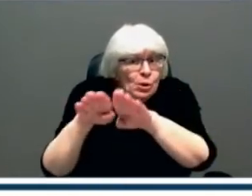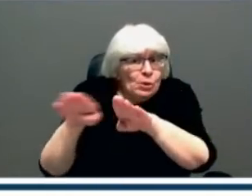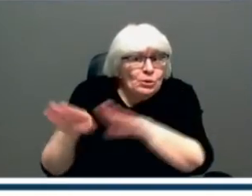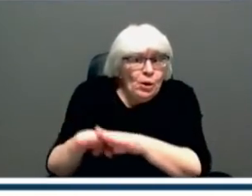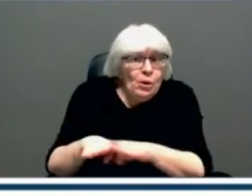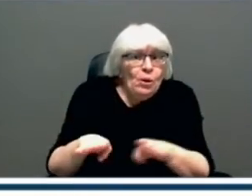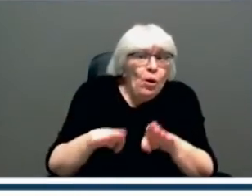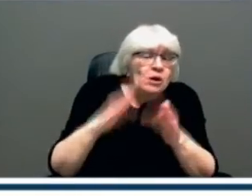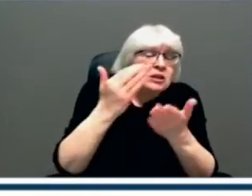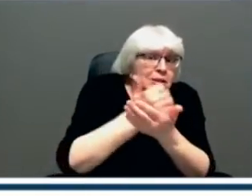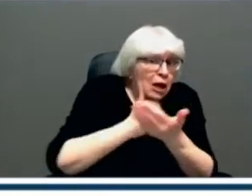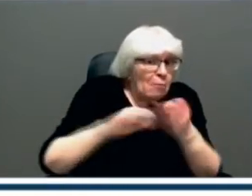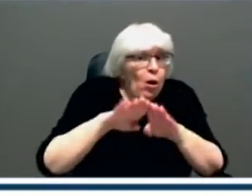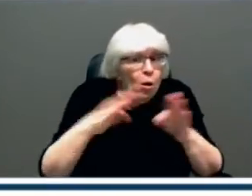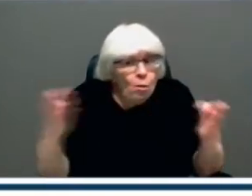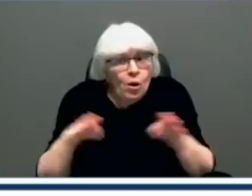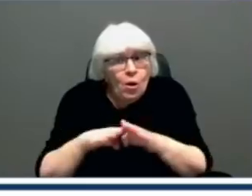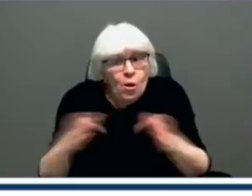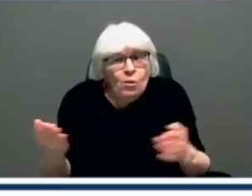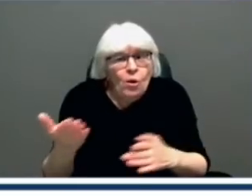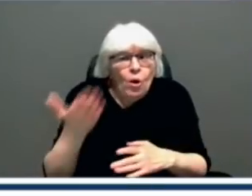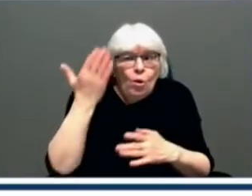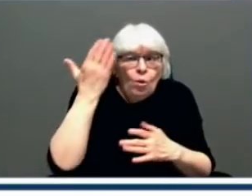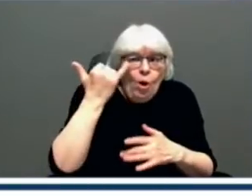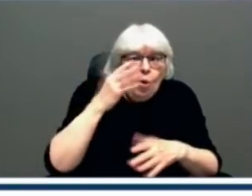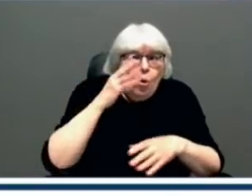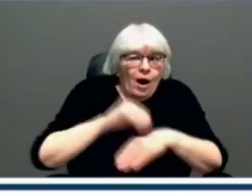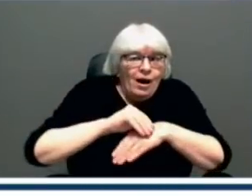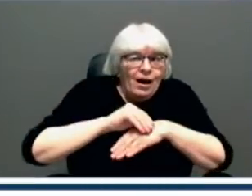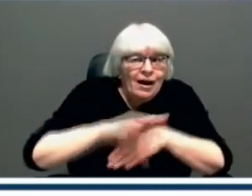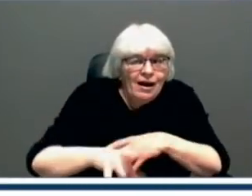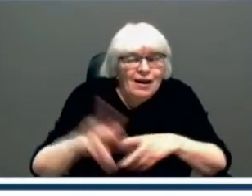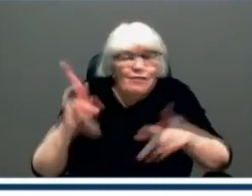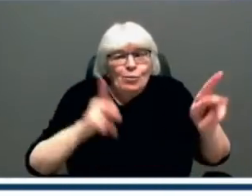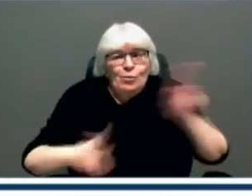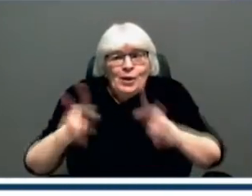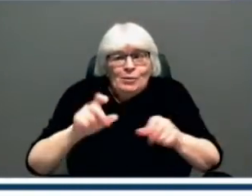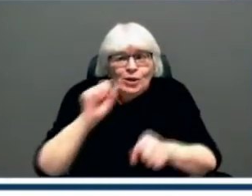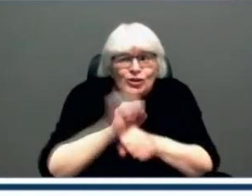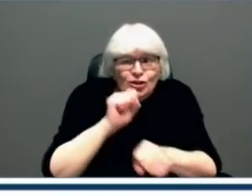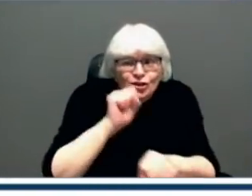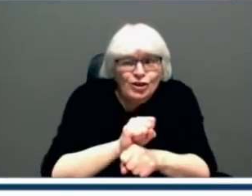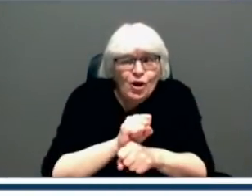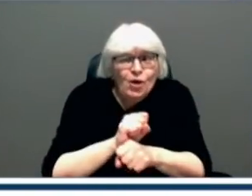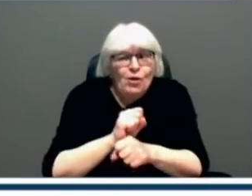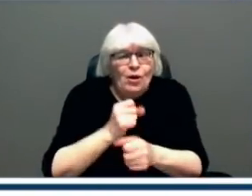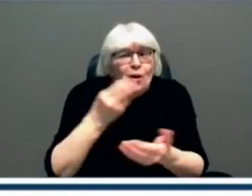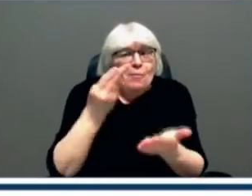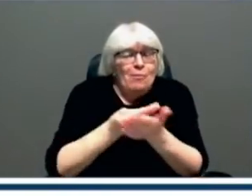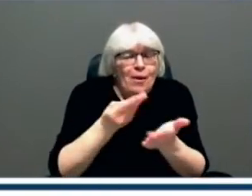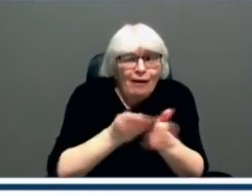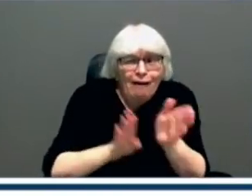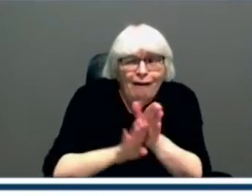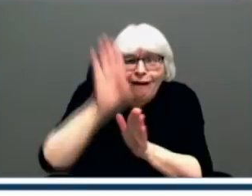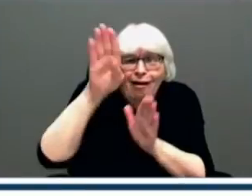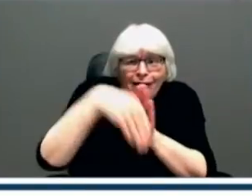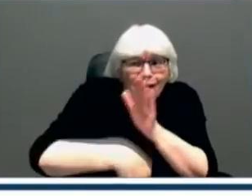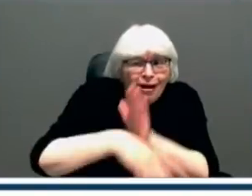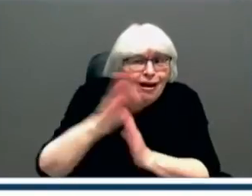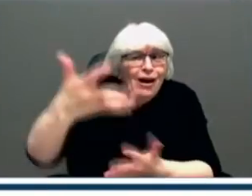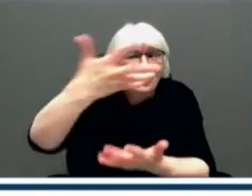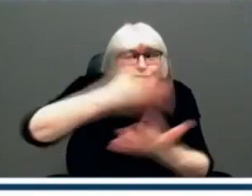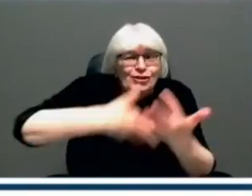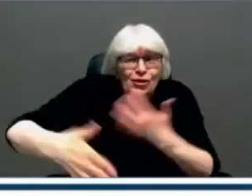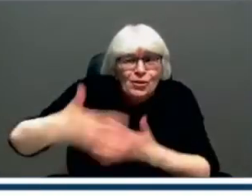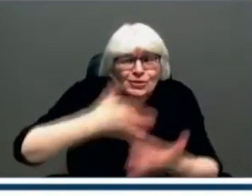people's jobs and the economy, and their social connections. And those harms tend to have a disproportionate impact